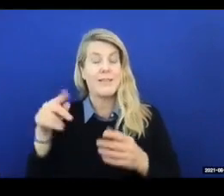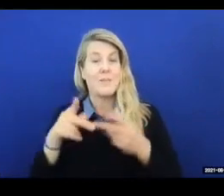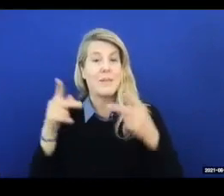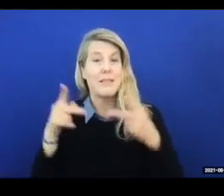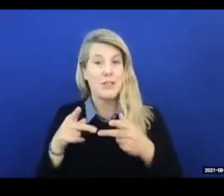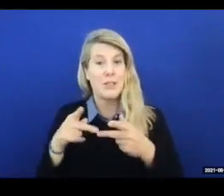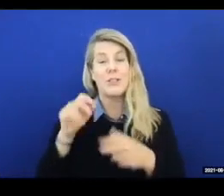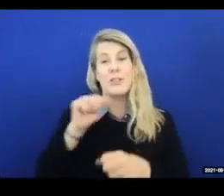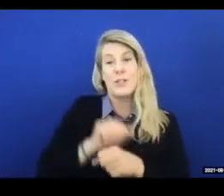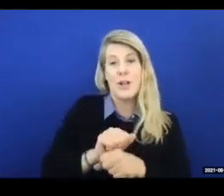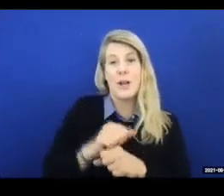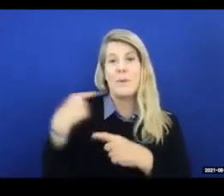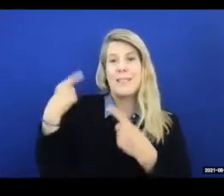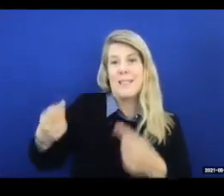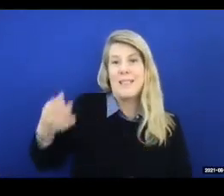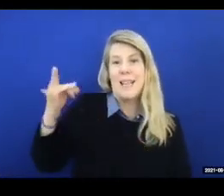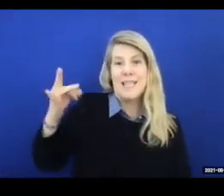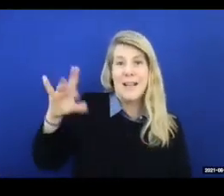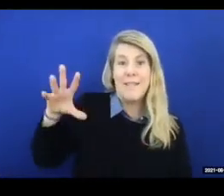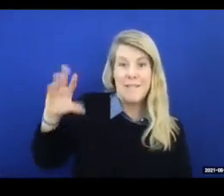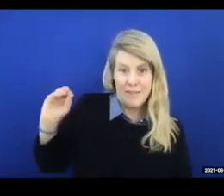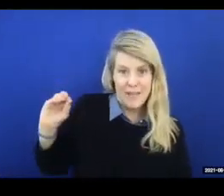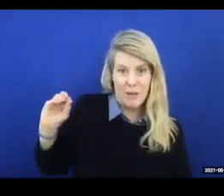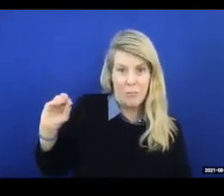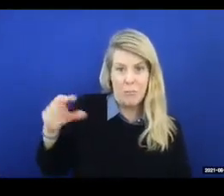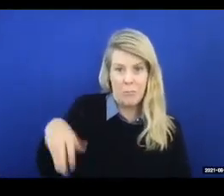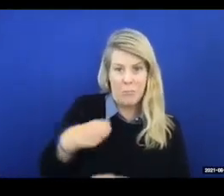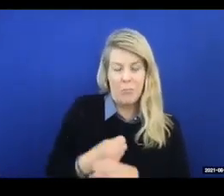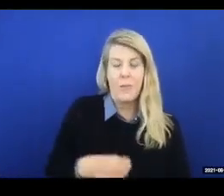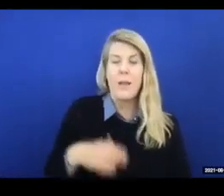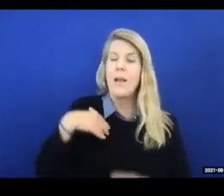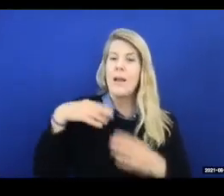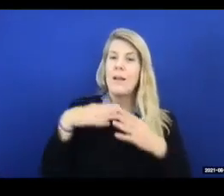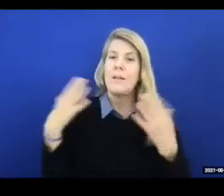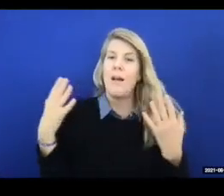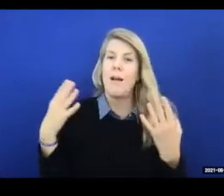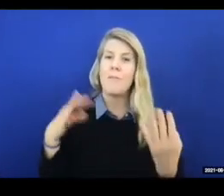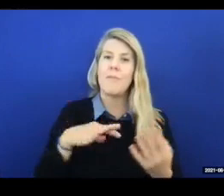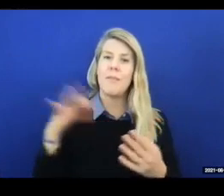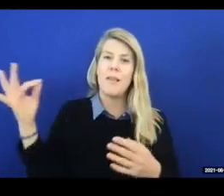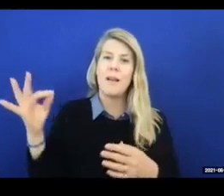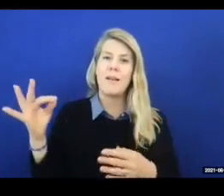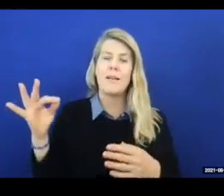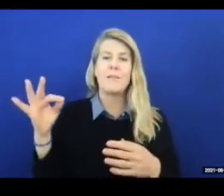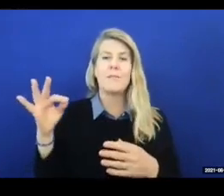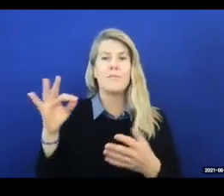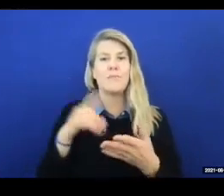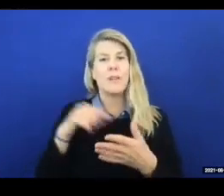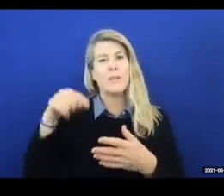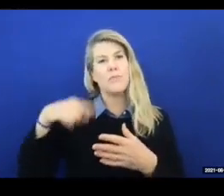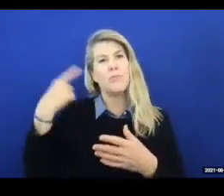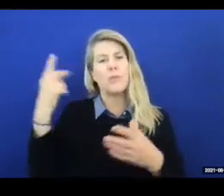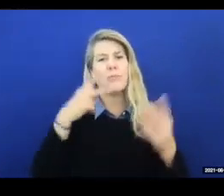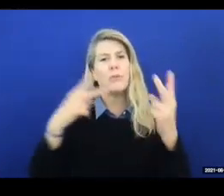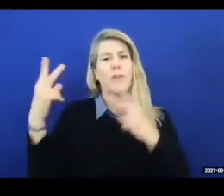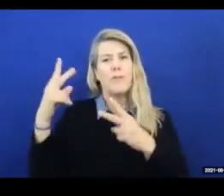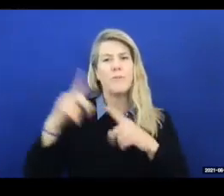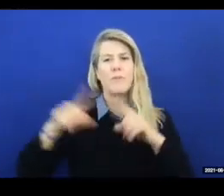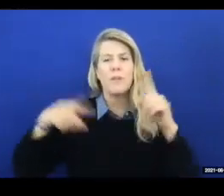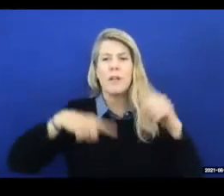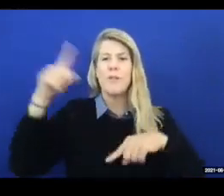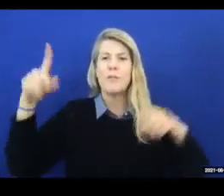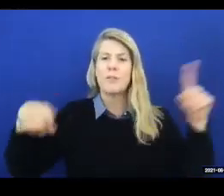1850. I am also proud to report that our top elected constitutional officers in California reflect the diversity